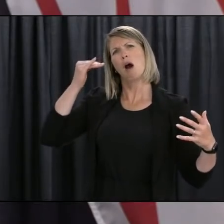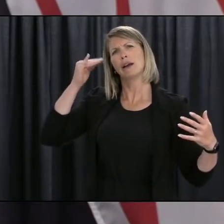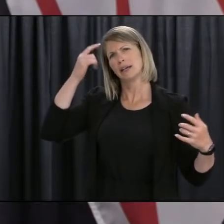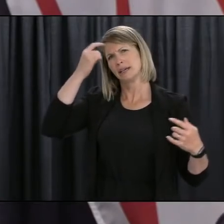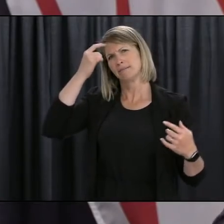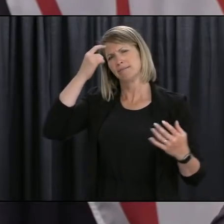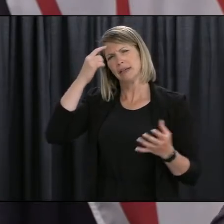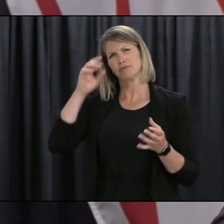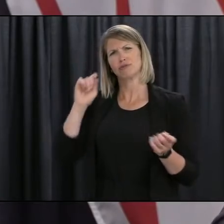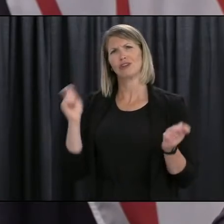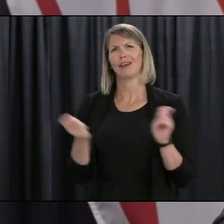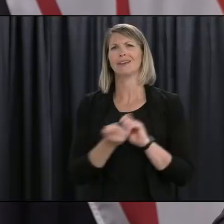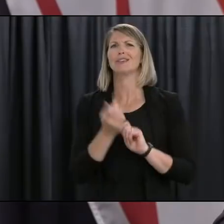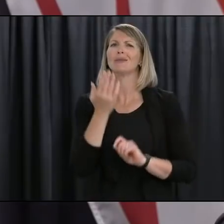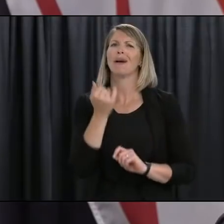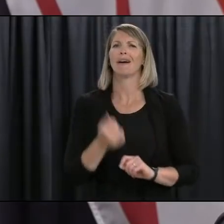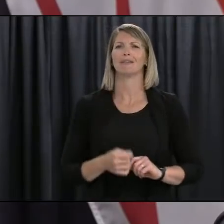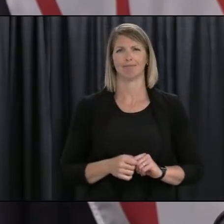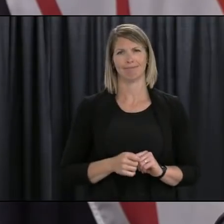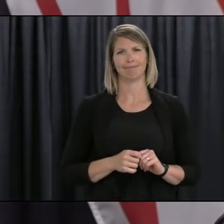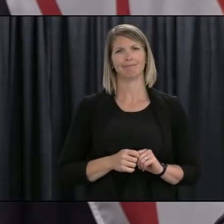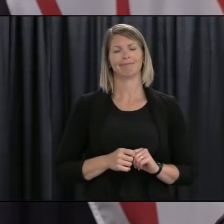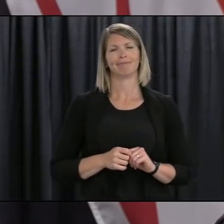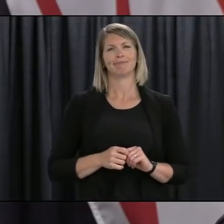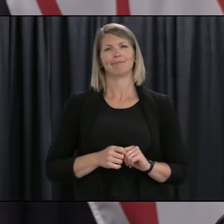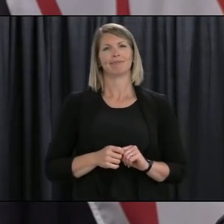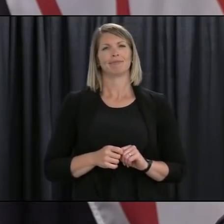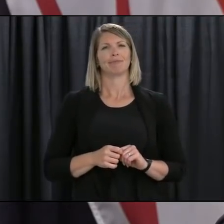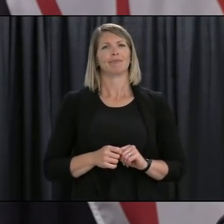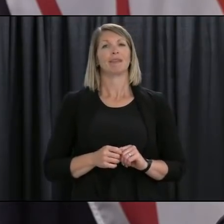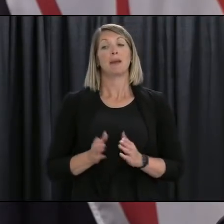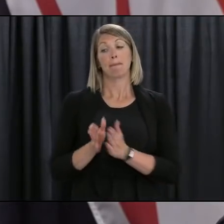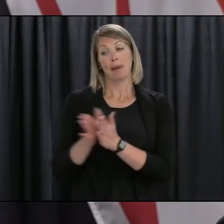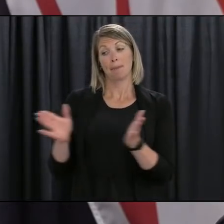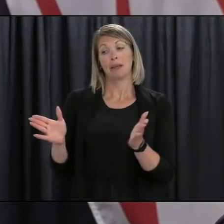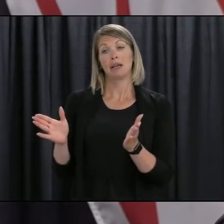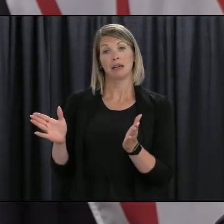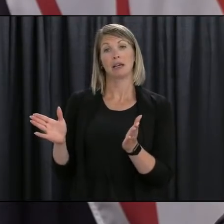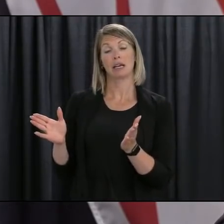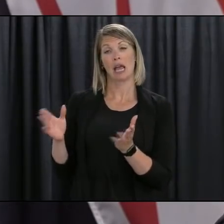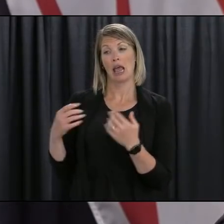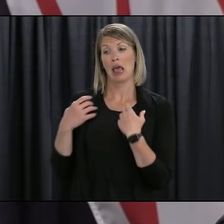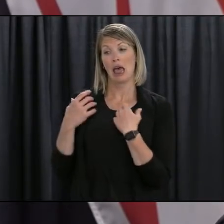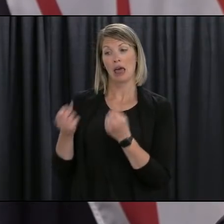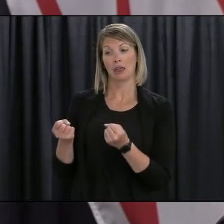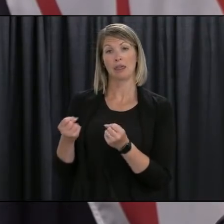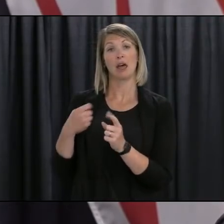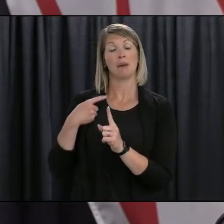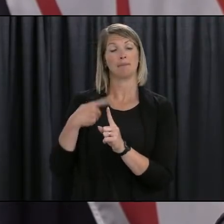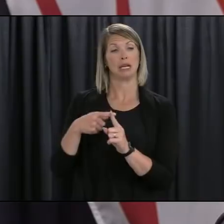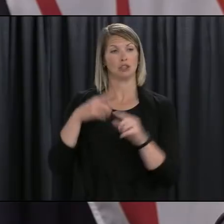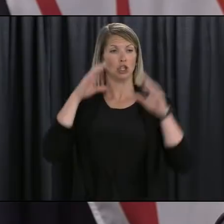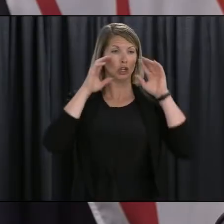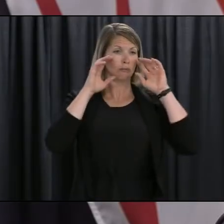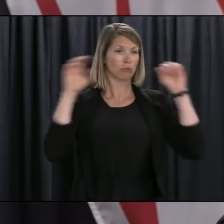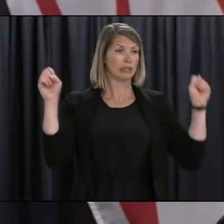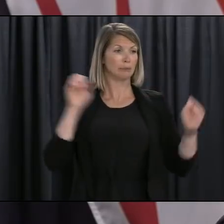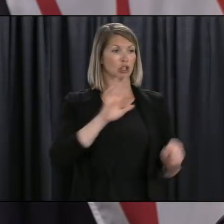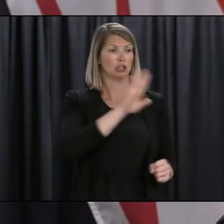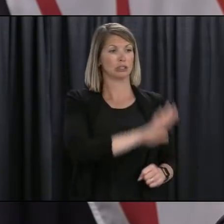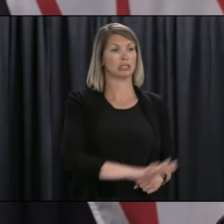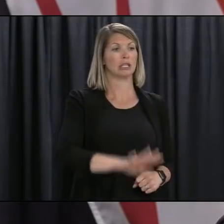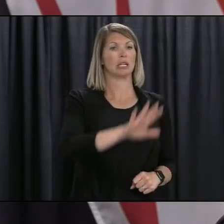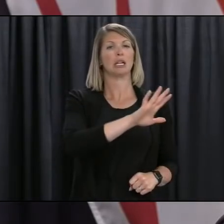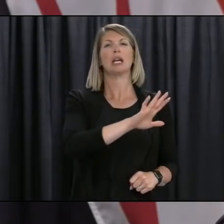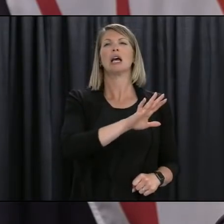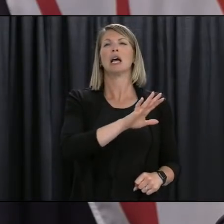already, with public health officials and with, with premiers as well. This whole idea all started with, from Premier